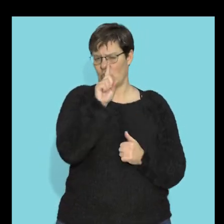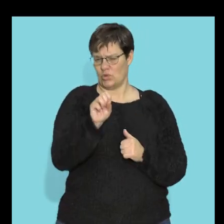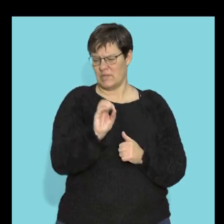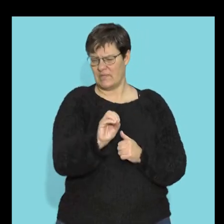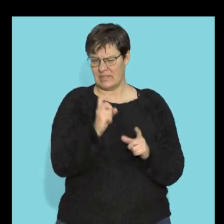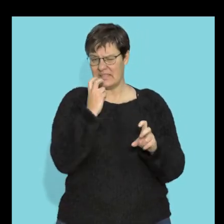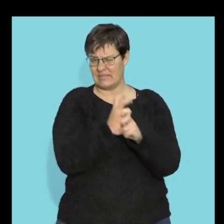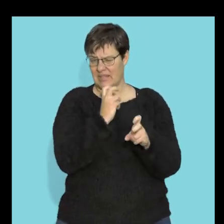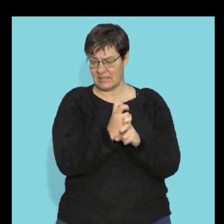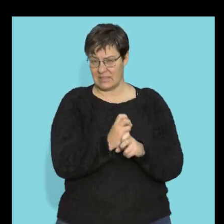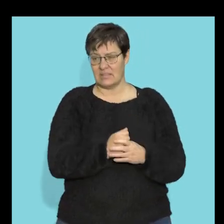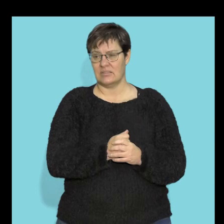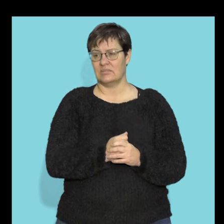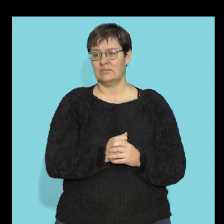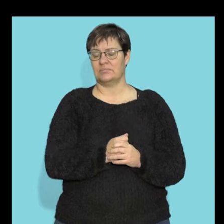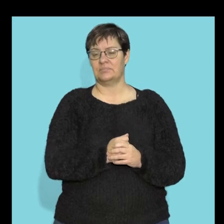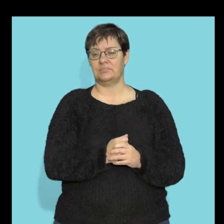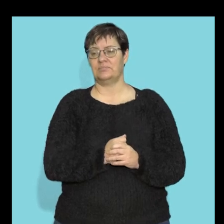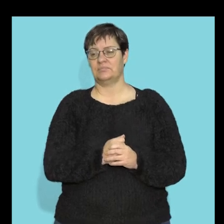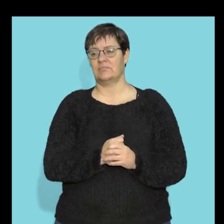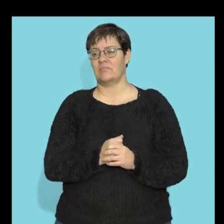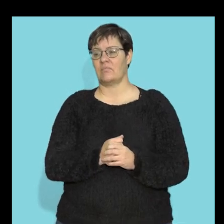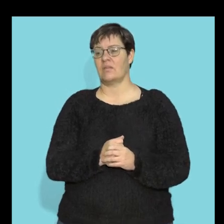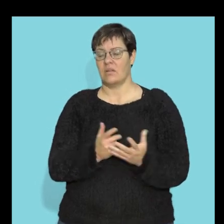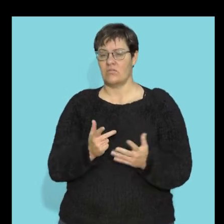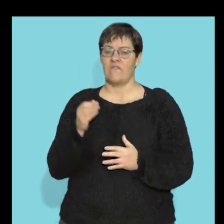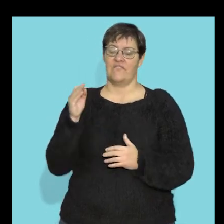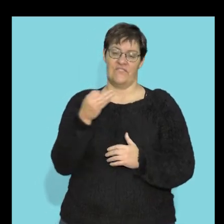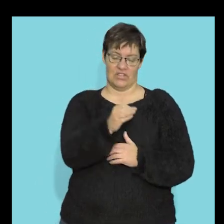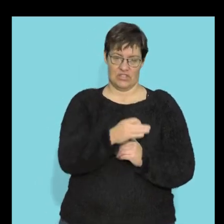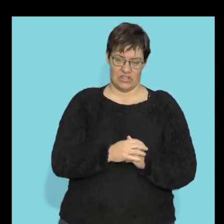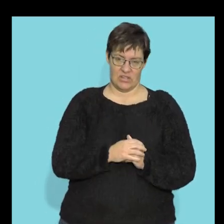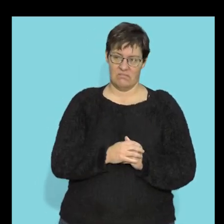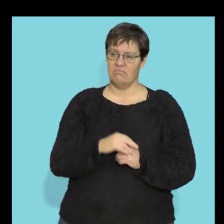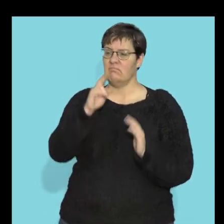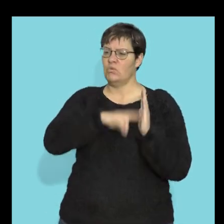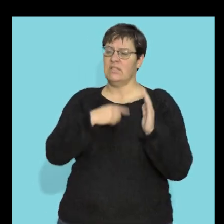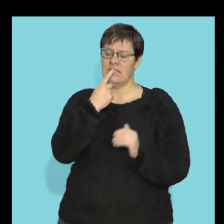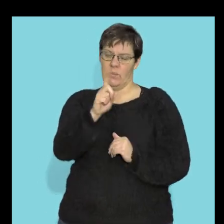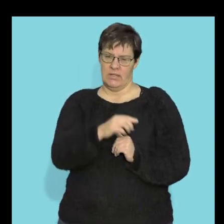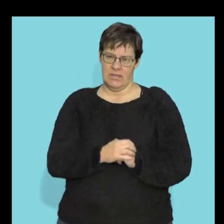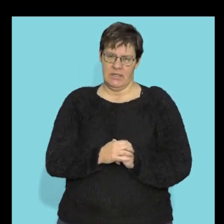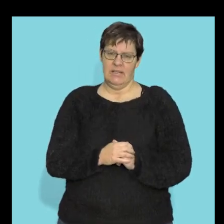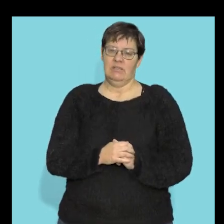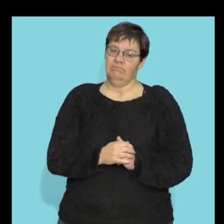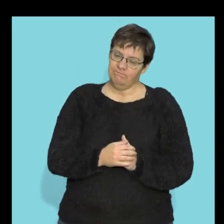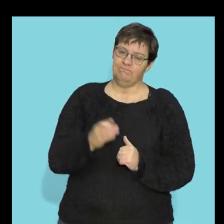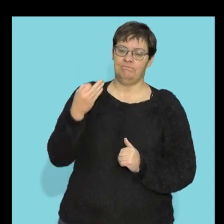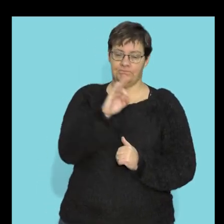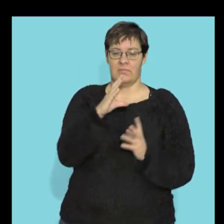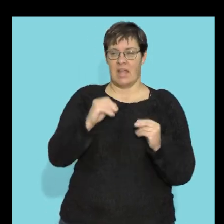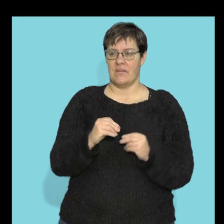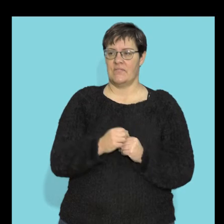question that we've put in here, and it's a question on the fish. Now let's read what it says. Fish